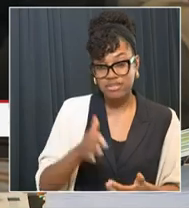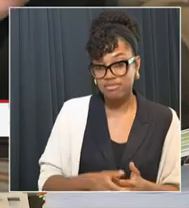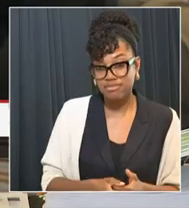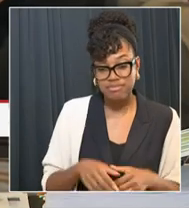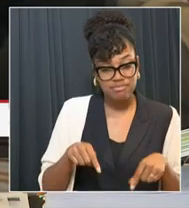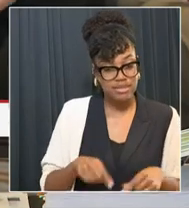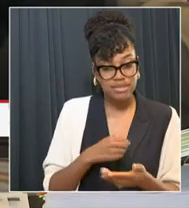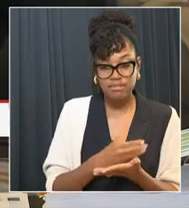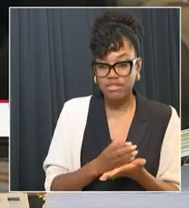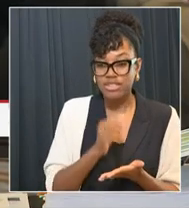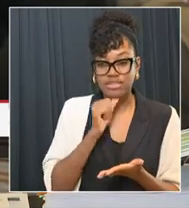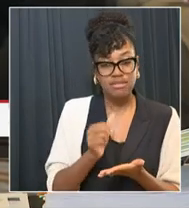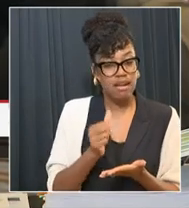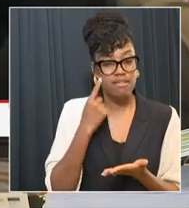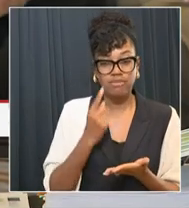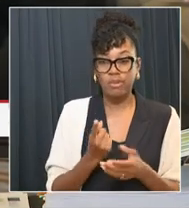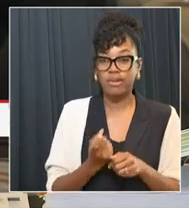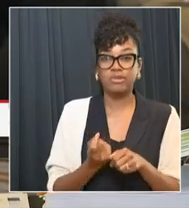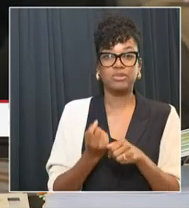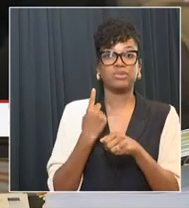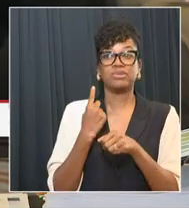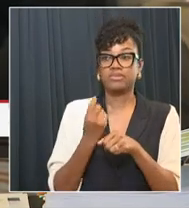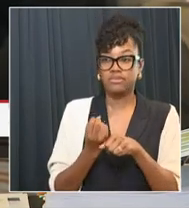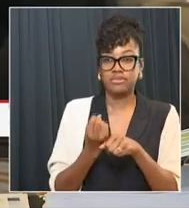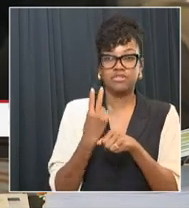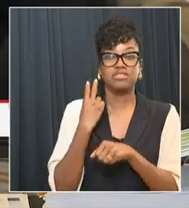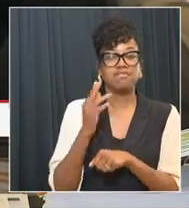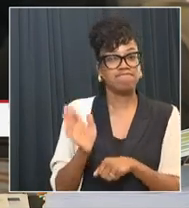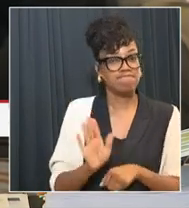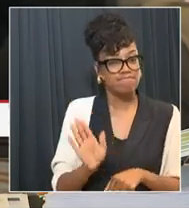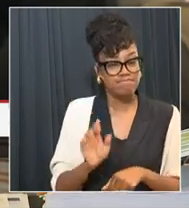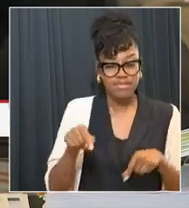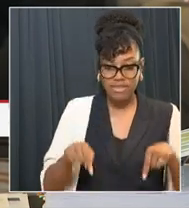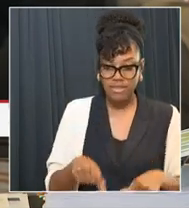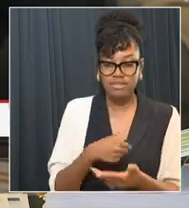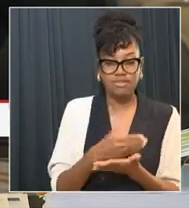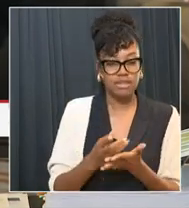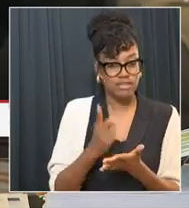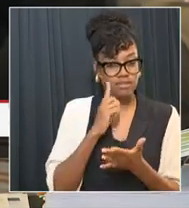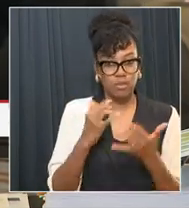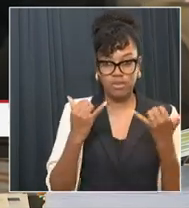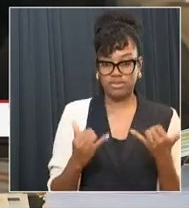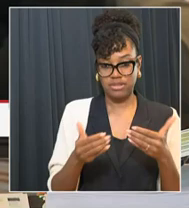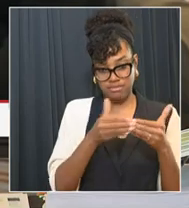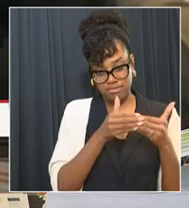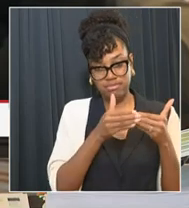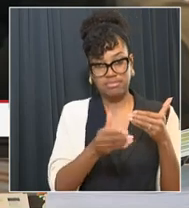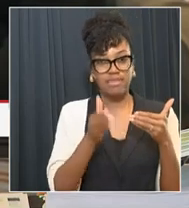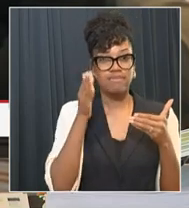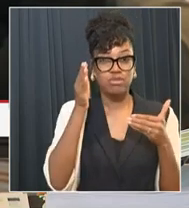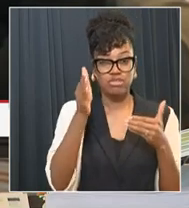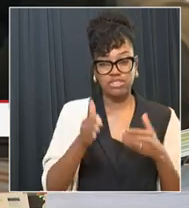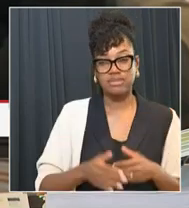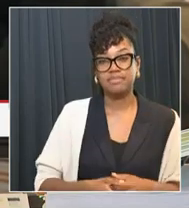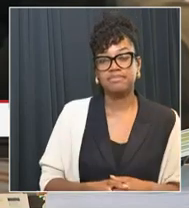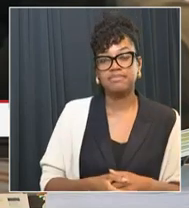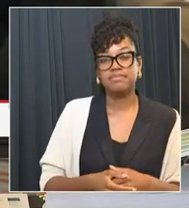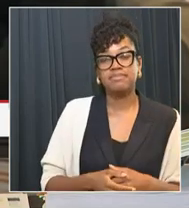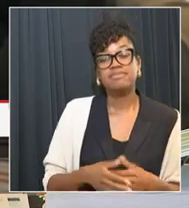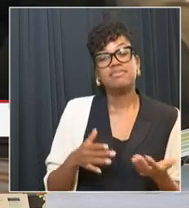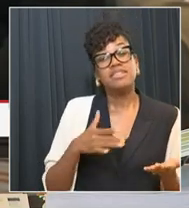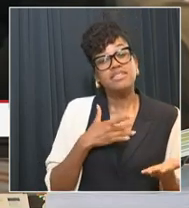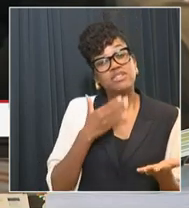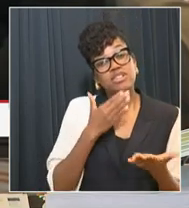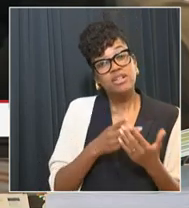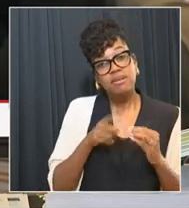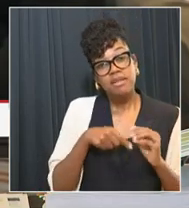for DC of 2 years ago or DC last year. It's for DC's future. And I also feel good